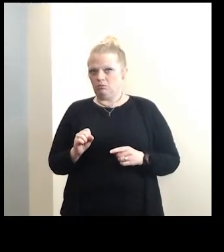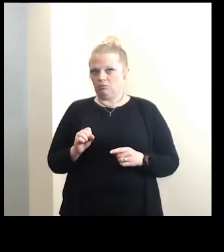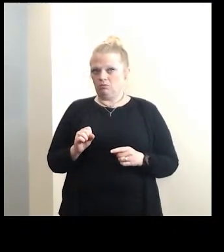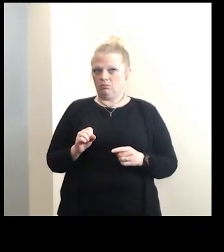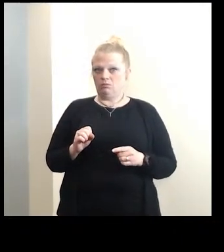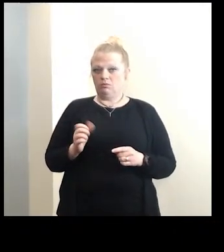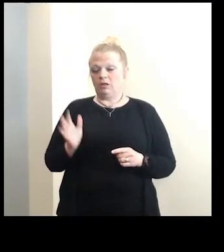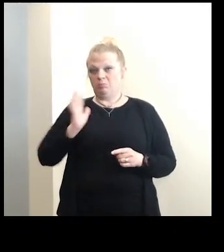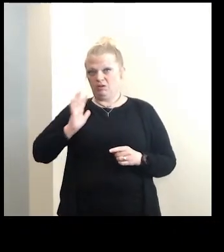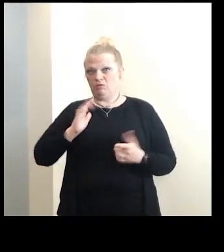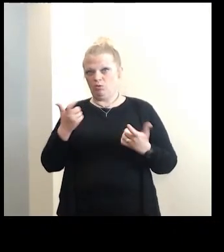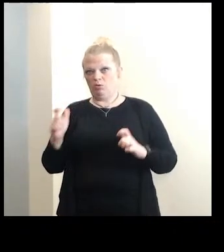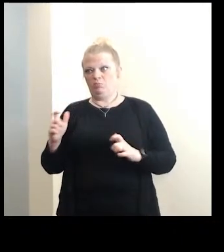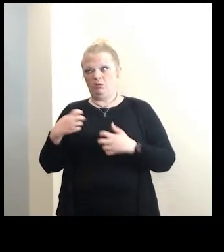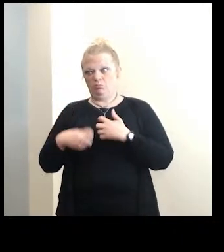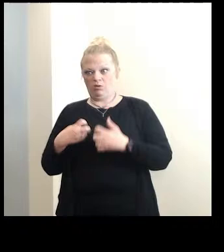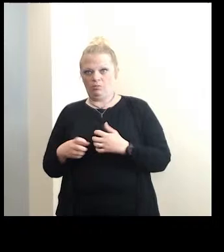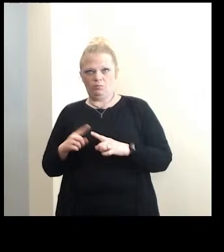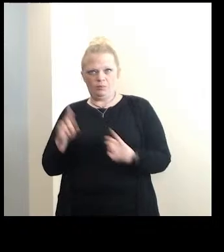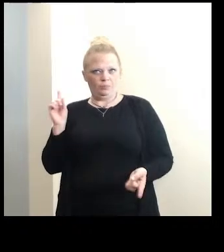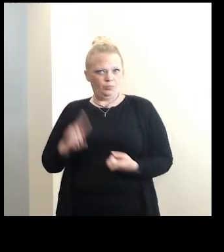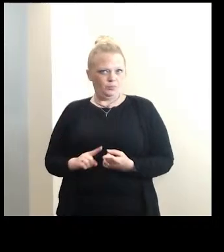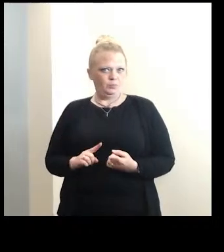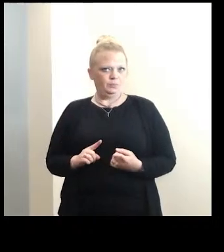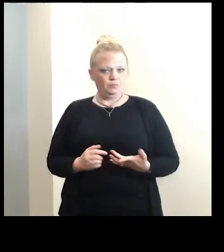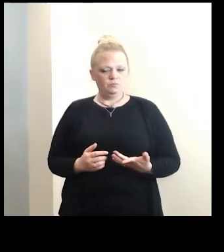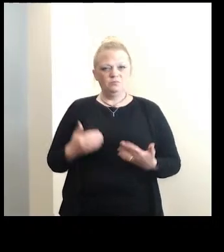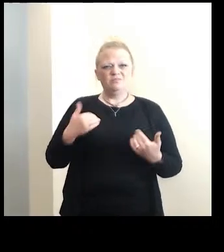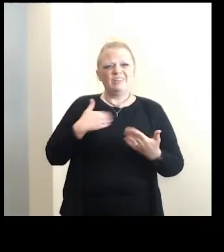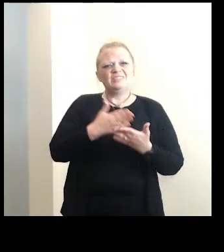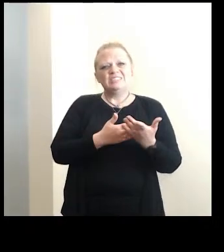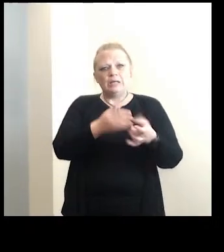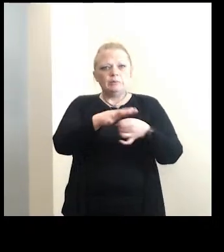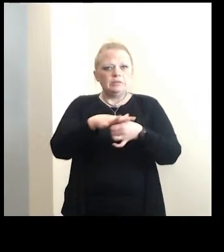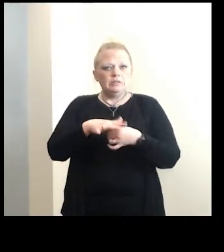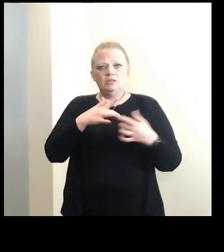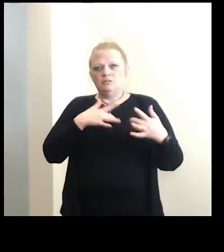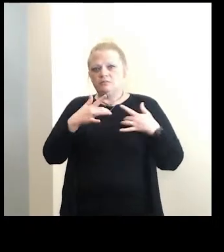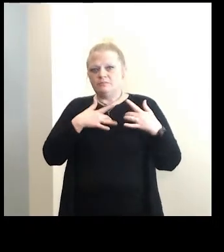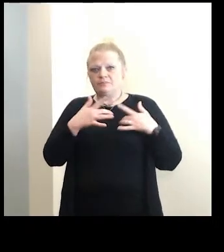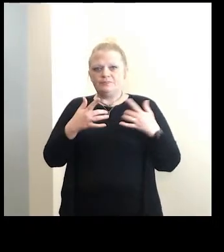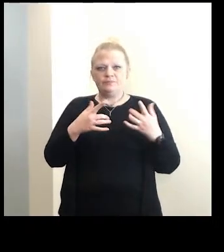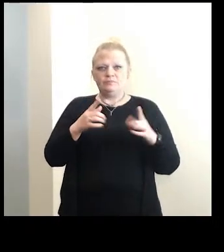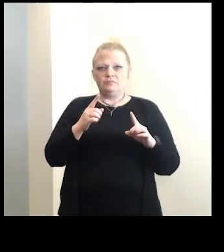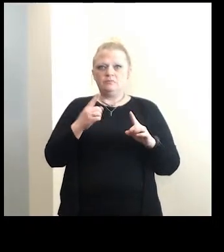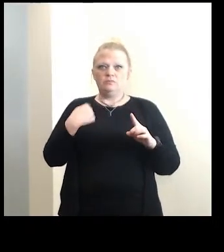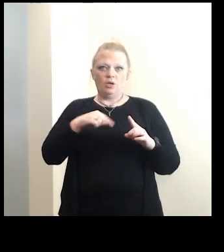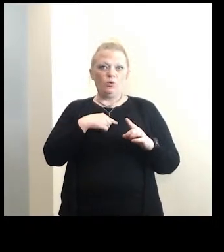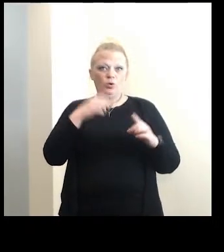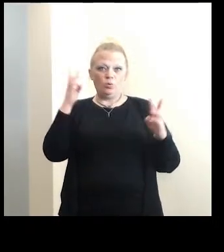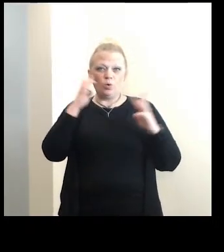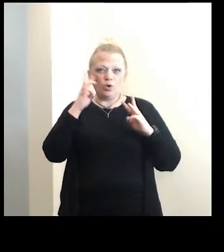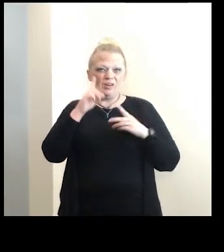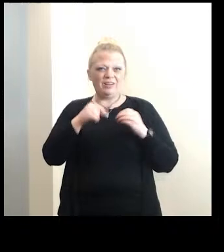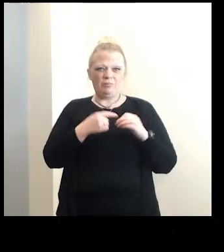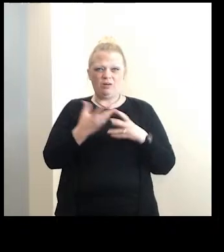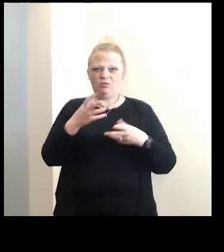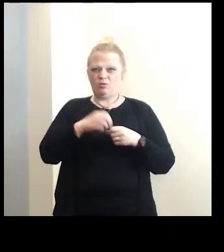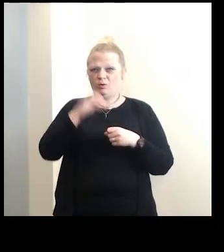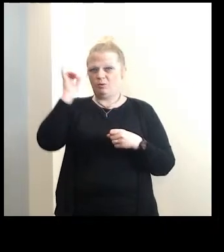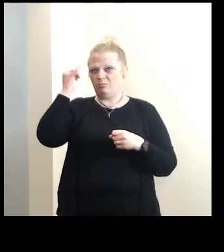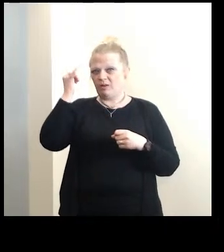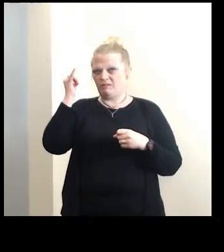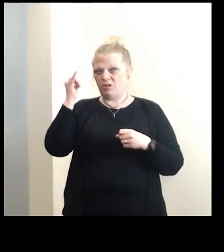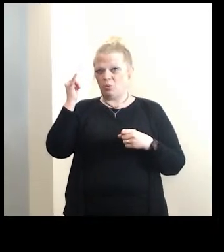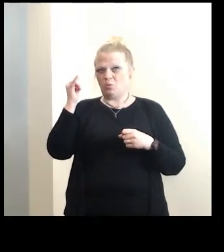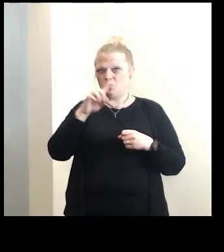big problems for a while there. We do have some areas of concern that we are very much worried about, including Buffalo-based